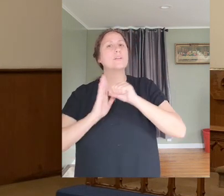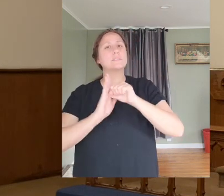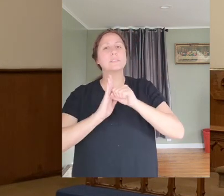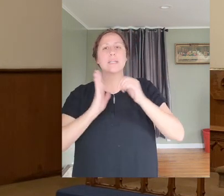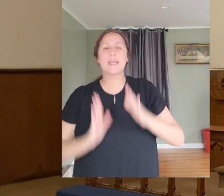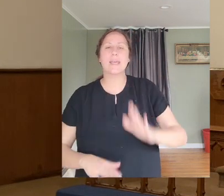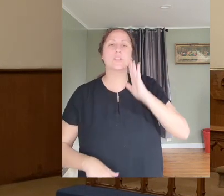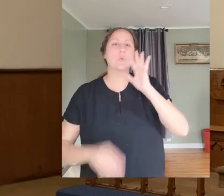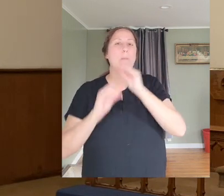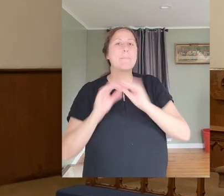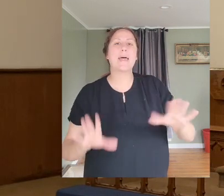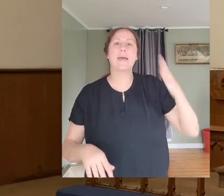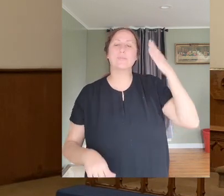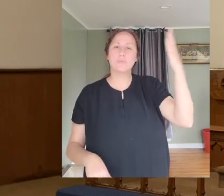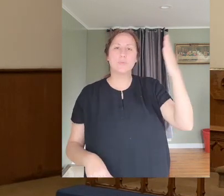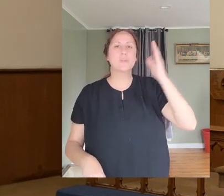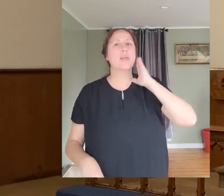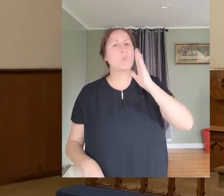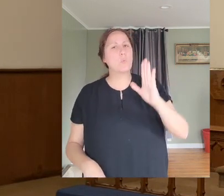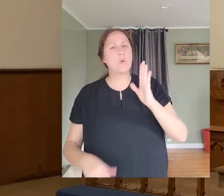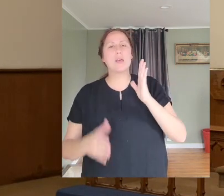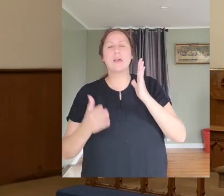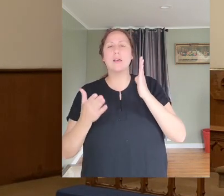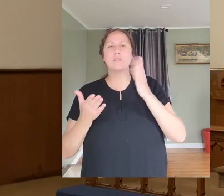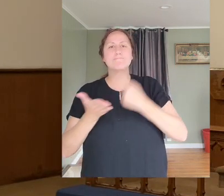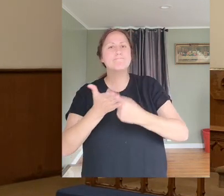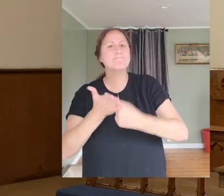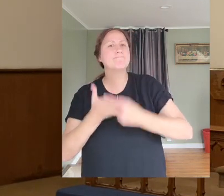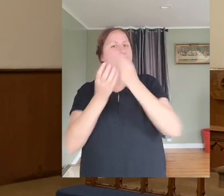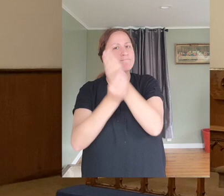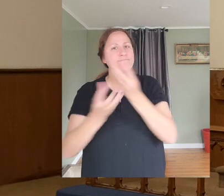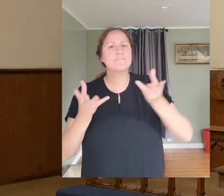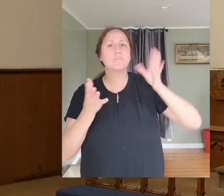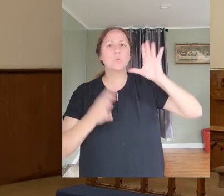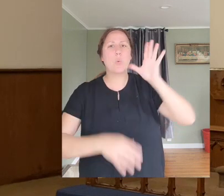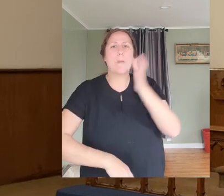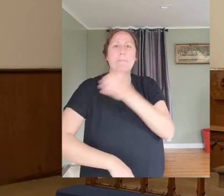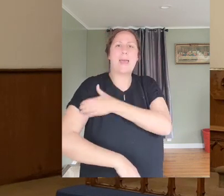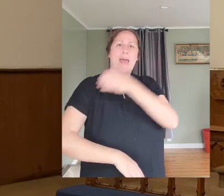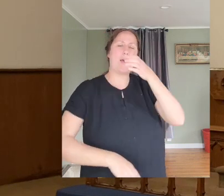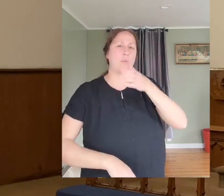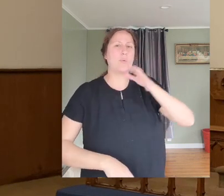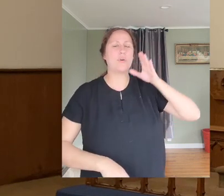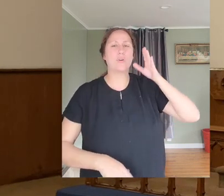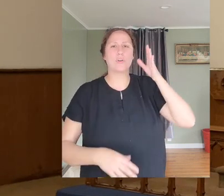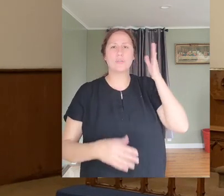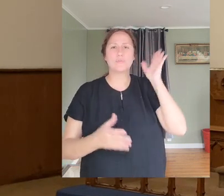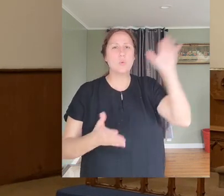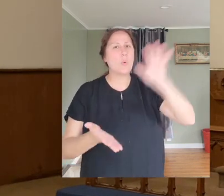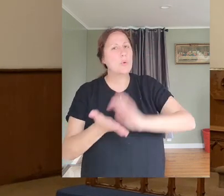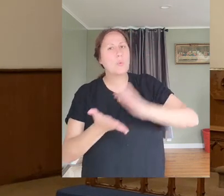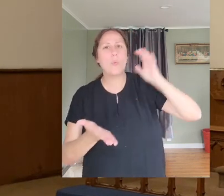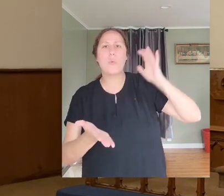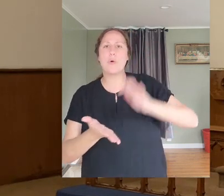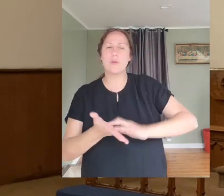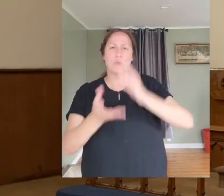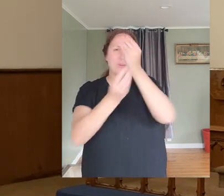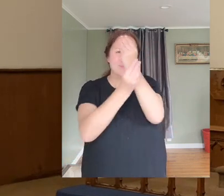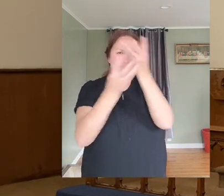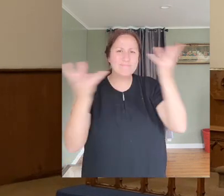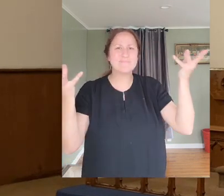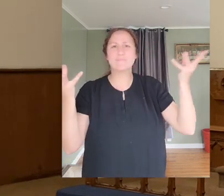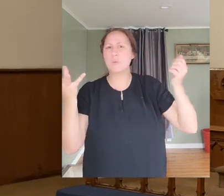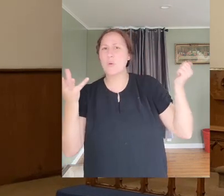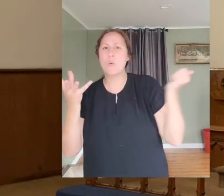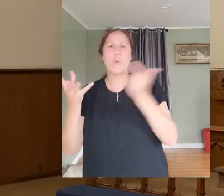bless you. They shall speak of the power of your kingdom and talk of your glory, to make known to others your mighty